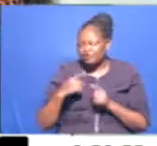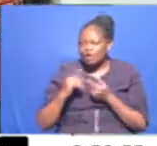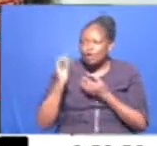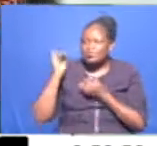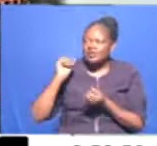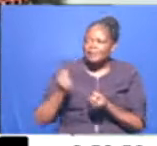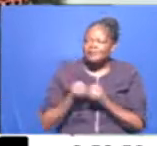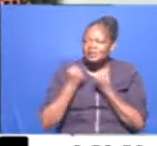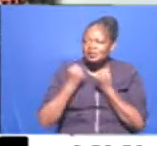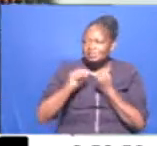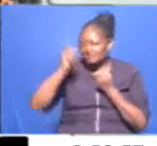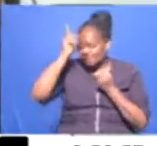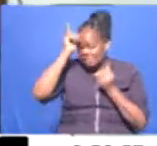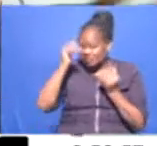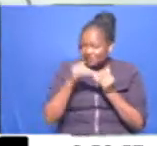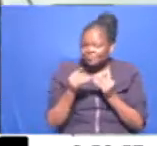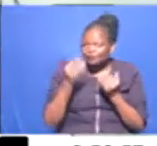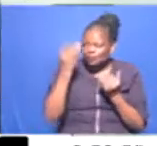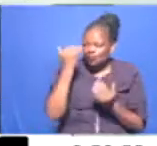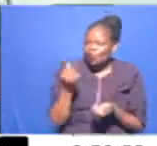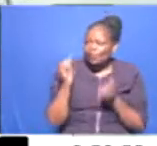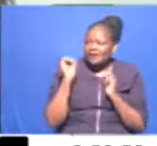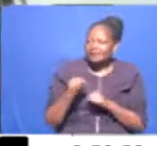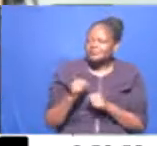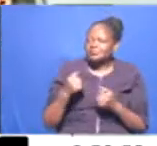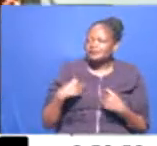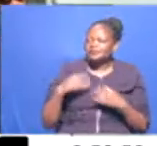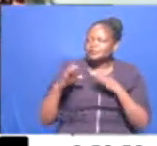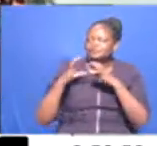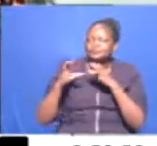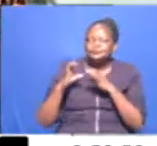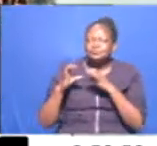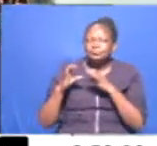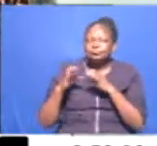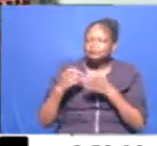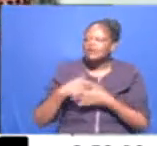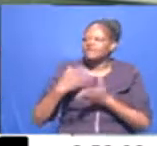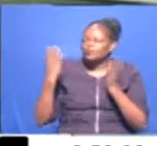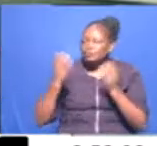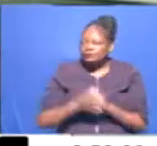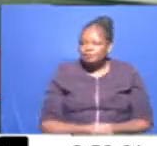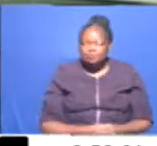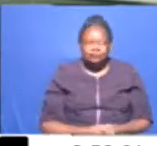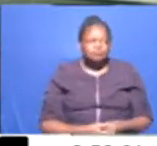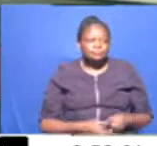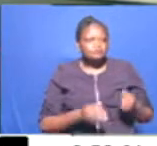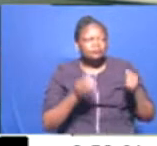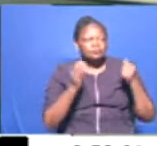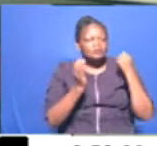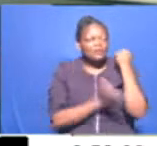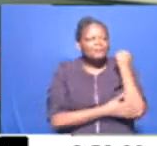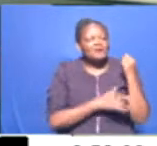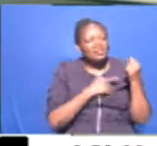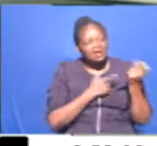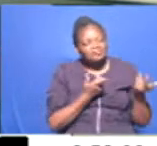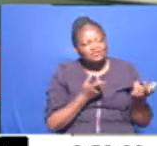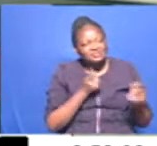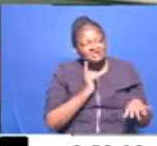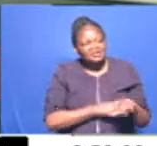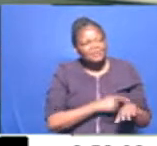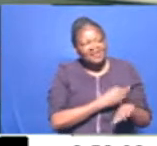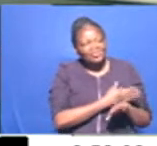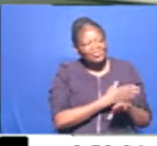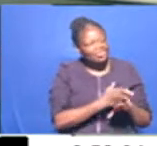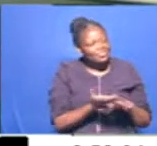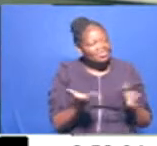at the grassroots levels so that we are able to have this conversation everywhere. All right. Unfortunately, we do not have much more time for this